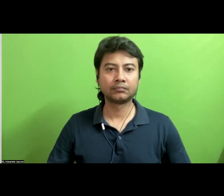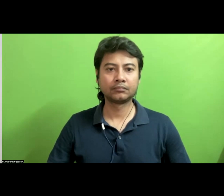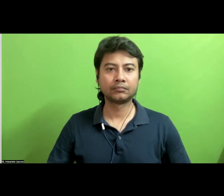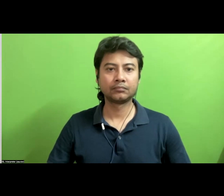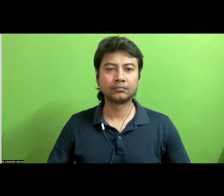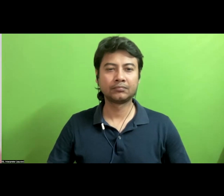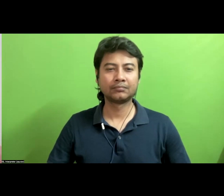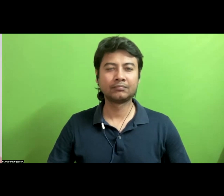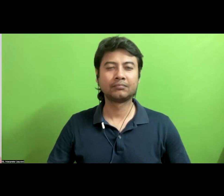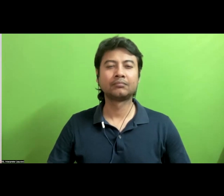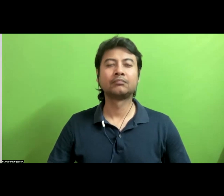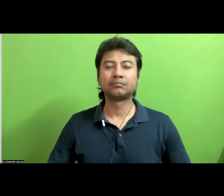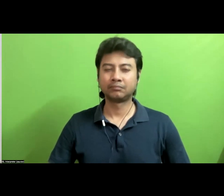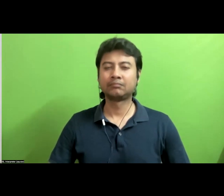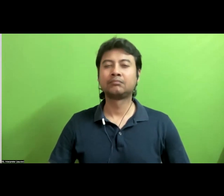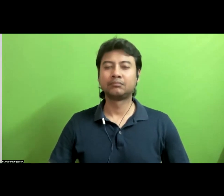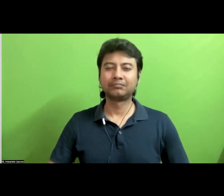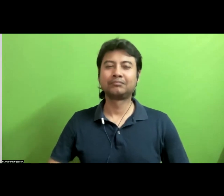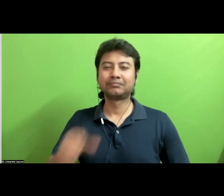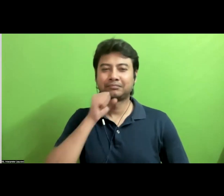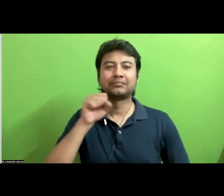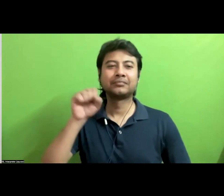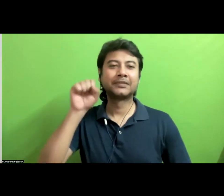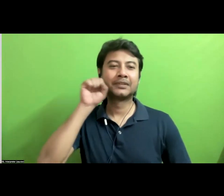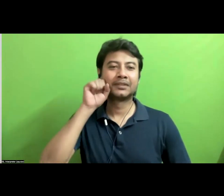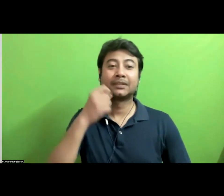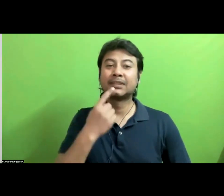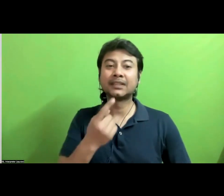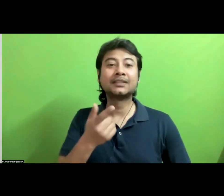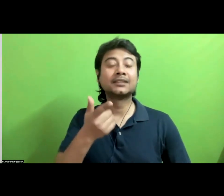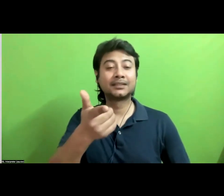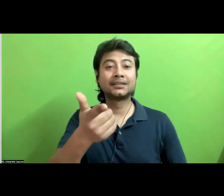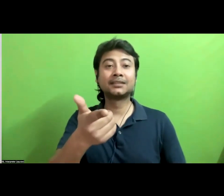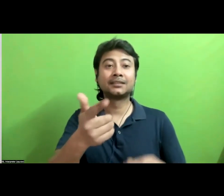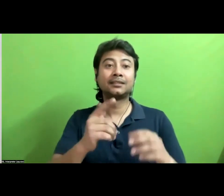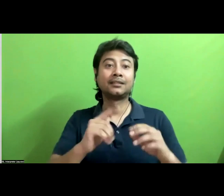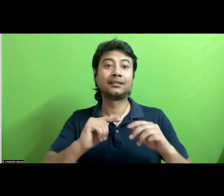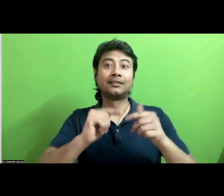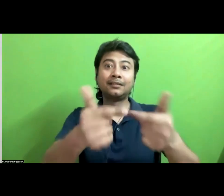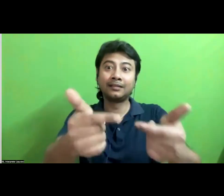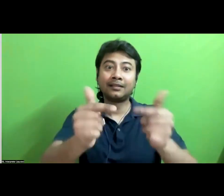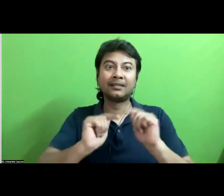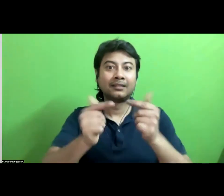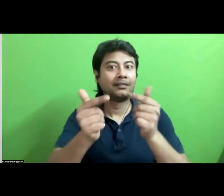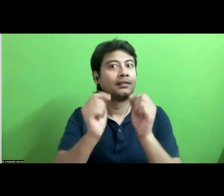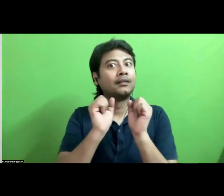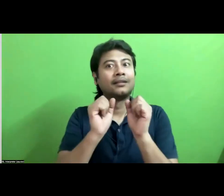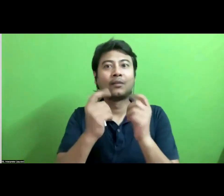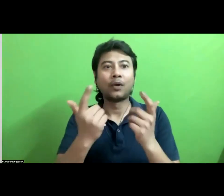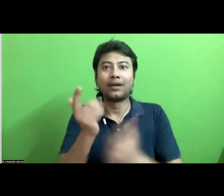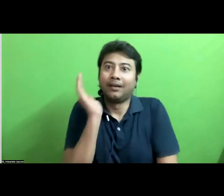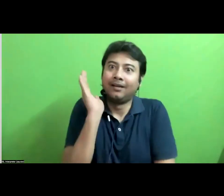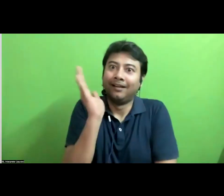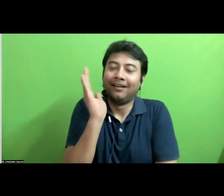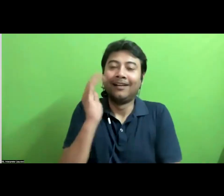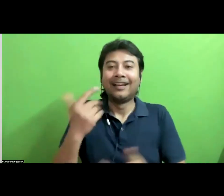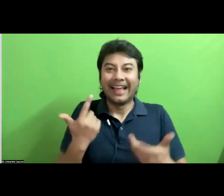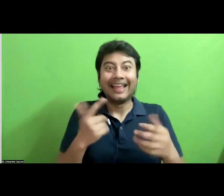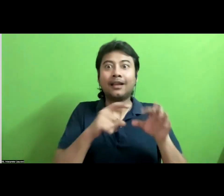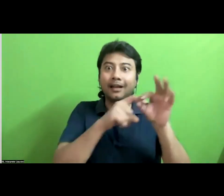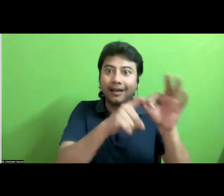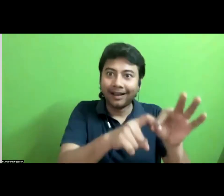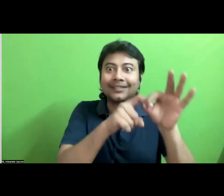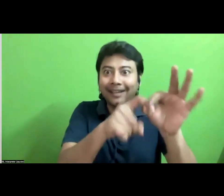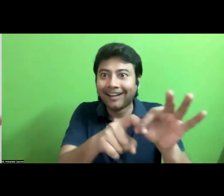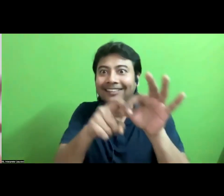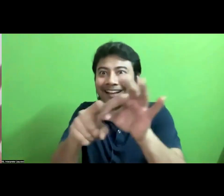I'm hoping this way we are at least interacting, even though it's not the best way. But with 117 participants, it'll be a nightmare if we ask everybody to start speaking.